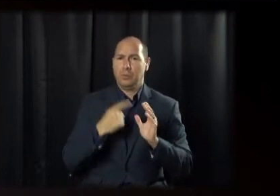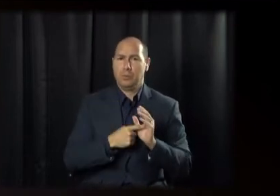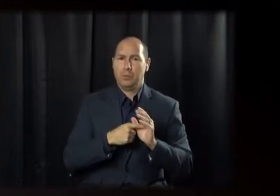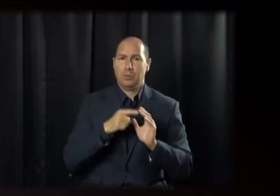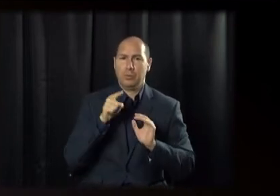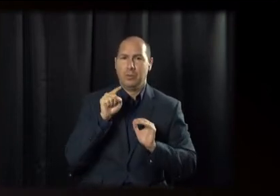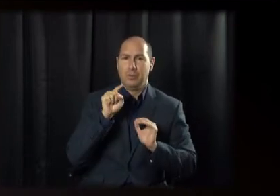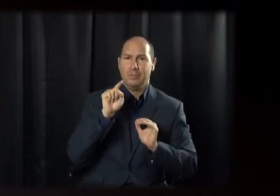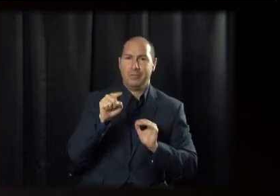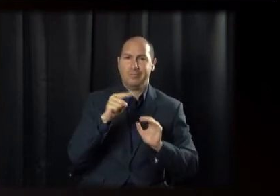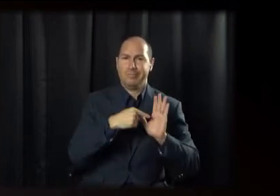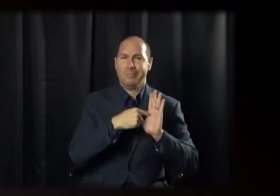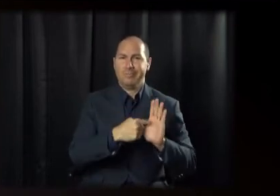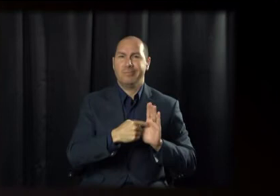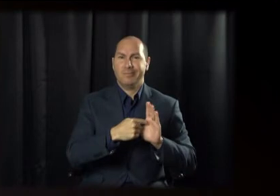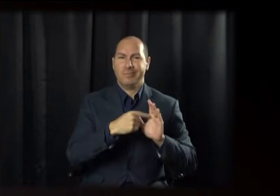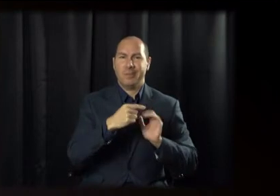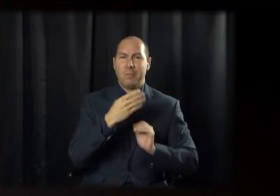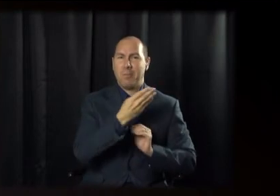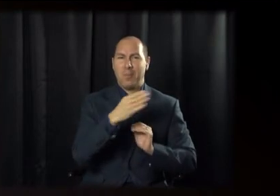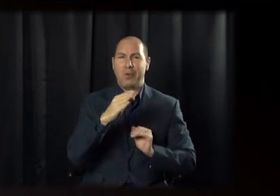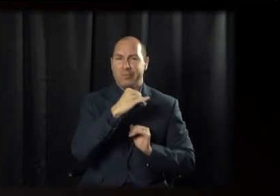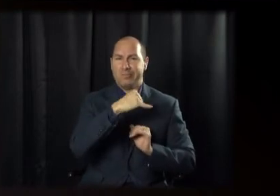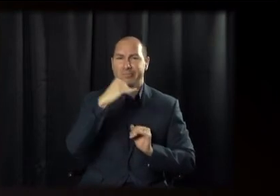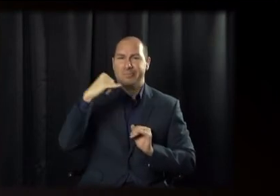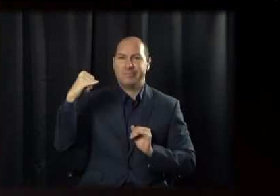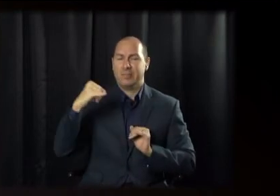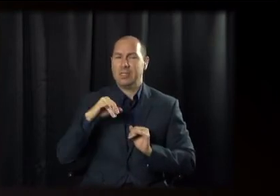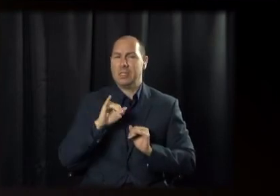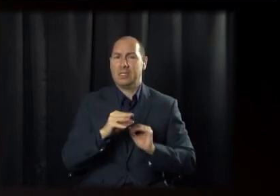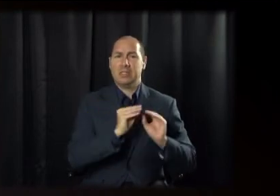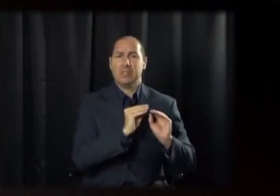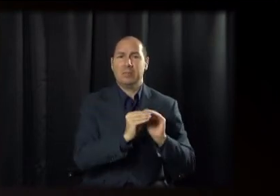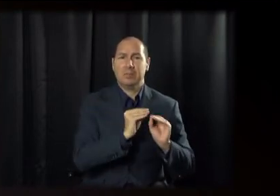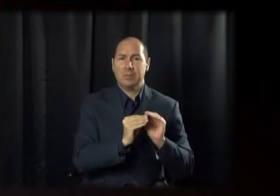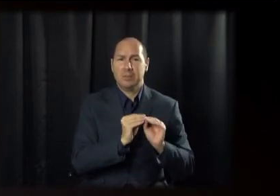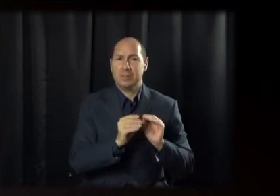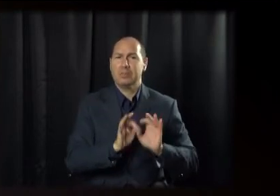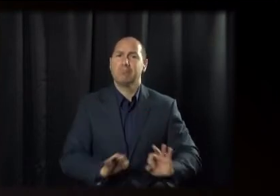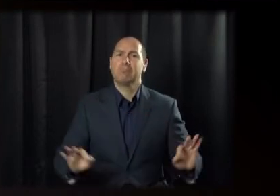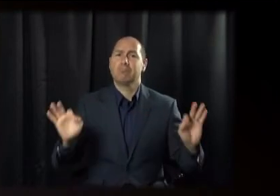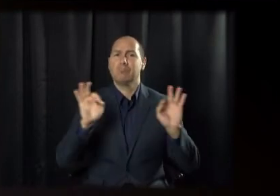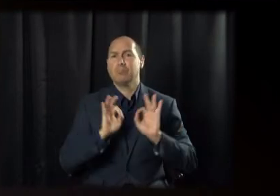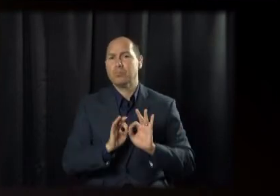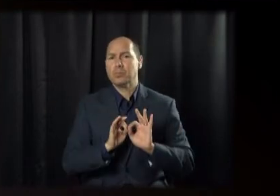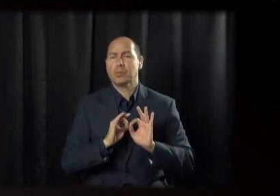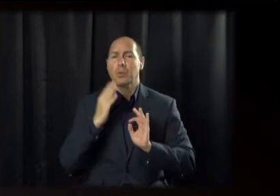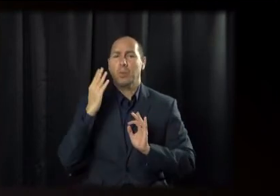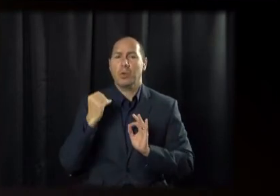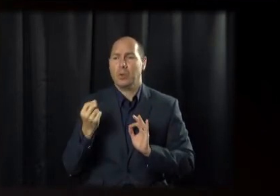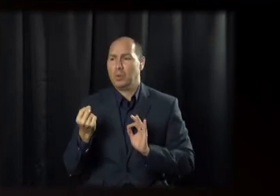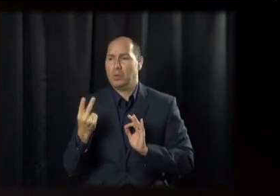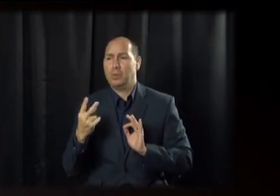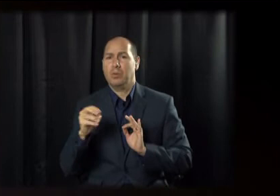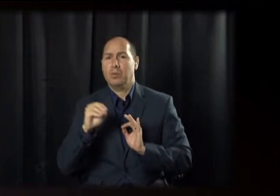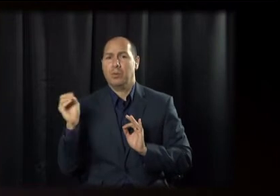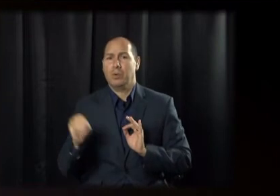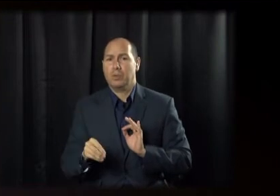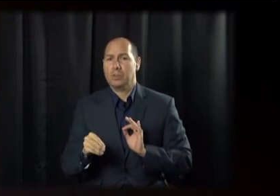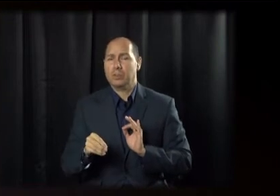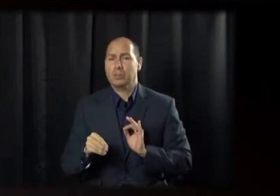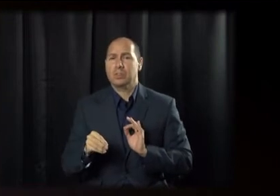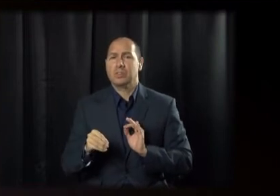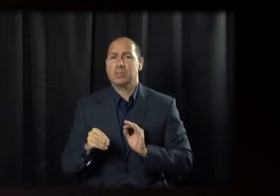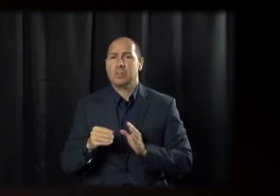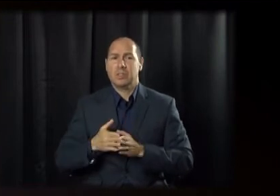current page. Bringing the system to a state of good repair is particularly important given the 12% of interstate roads that are